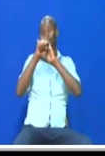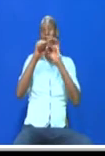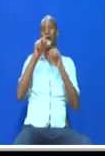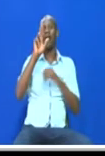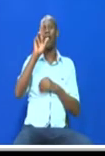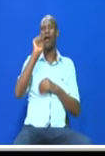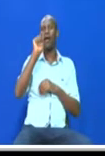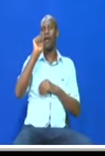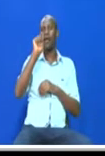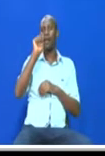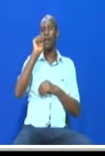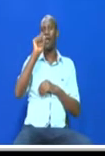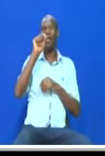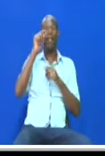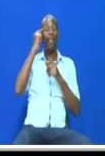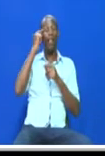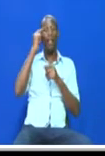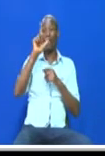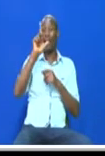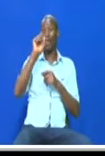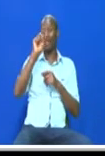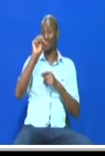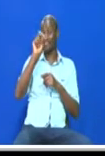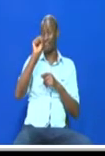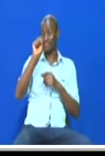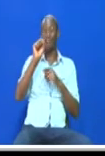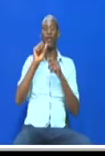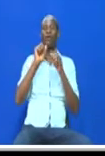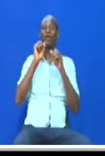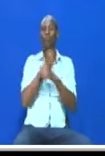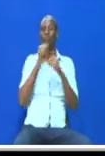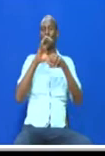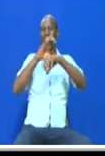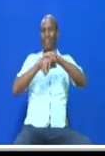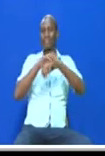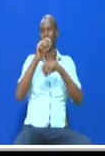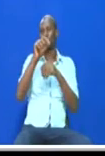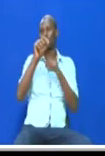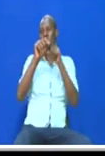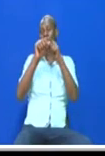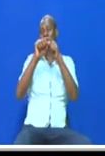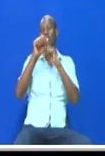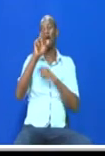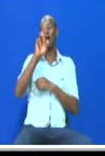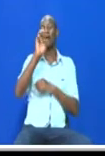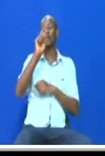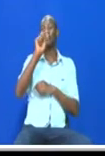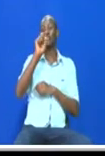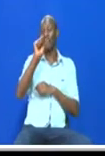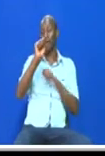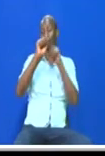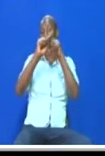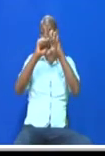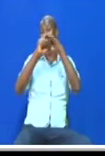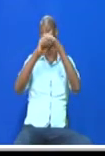power to reach the focal length, as where we have the retina. The lens is not able to meet the focal